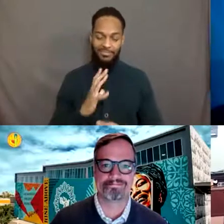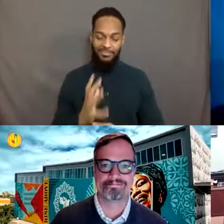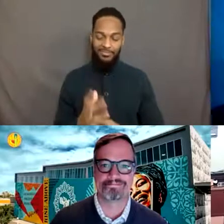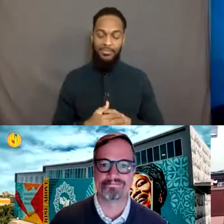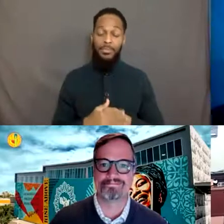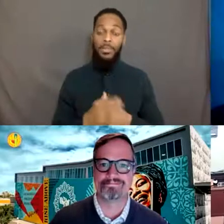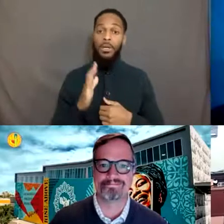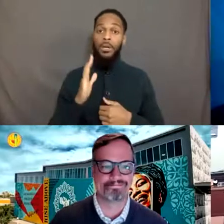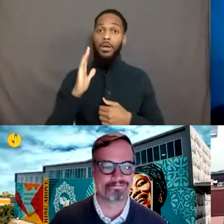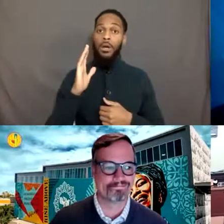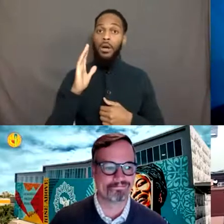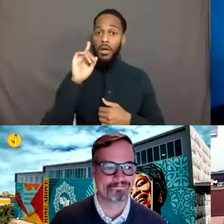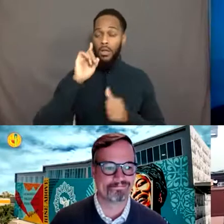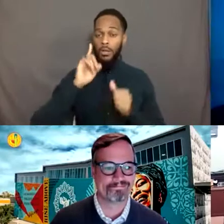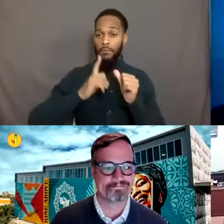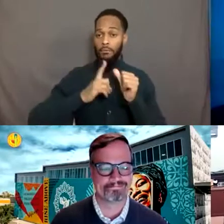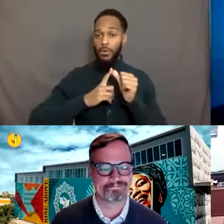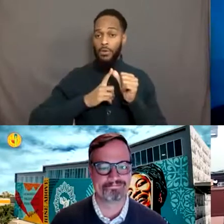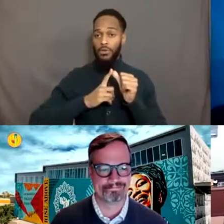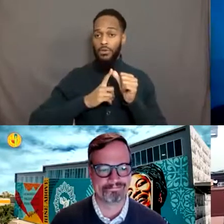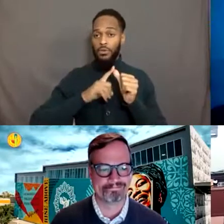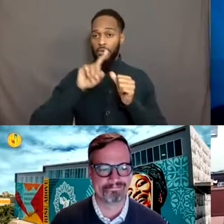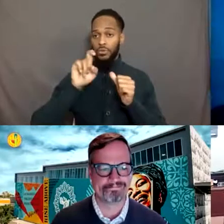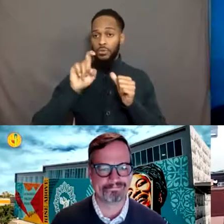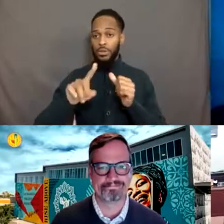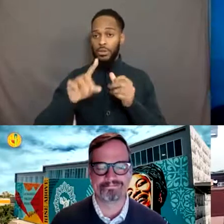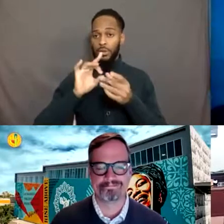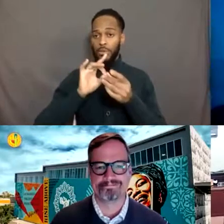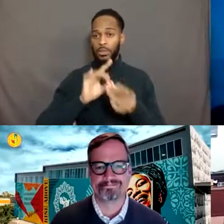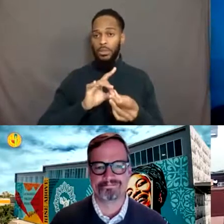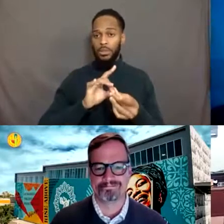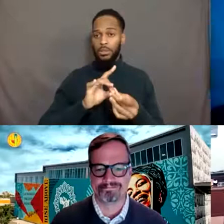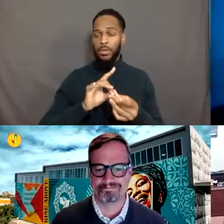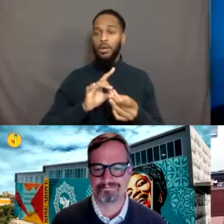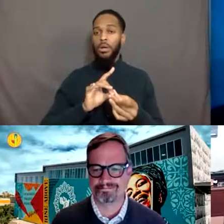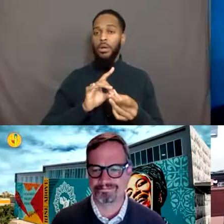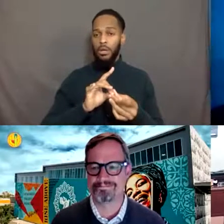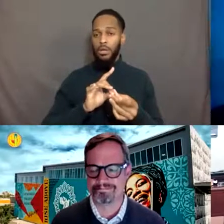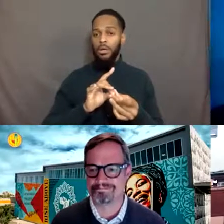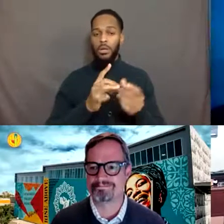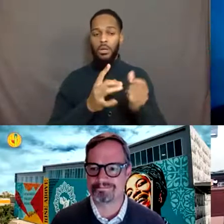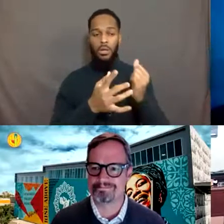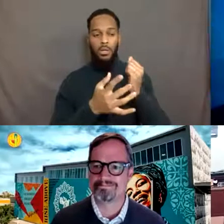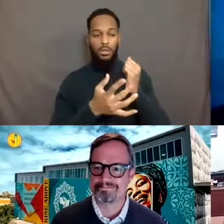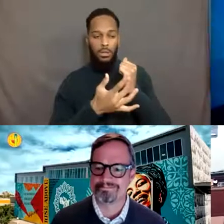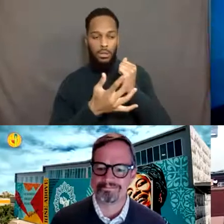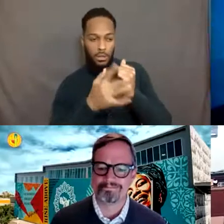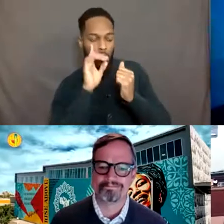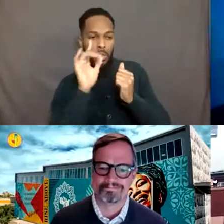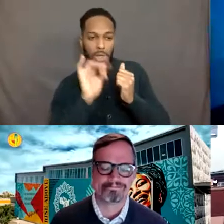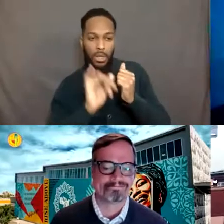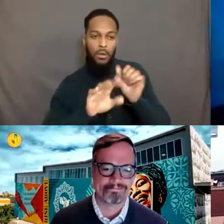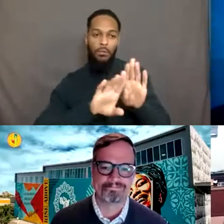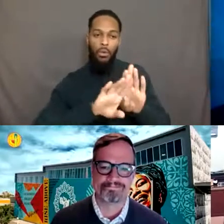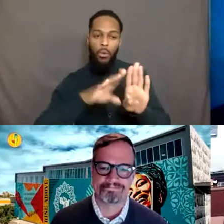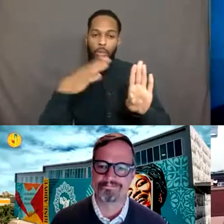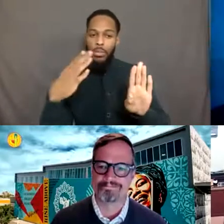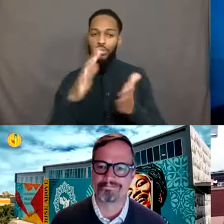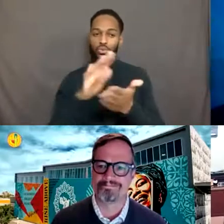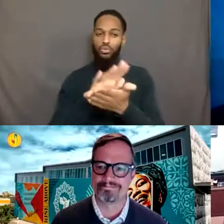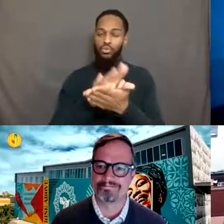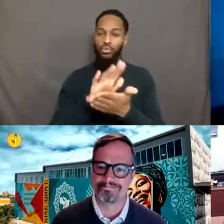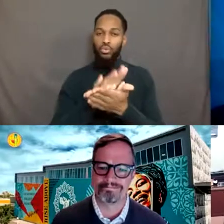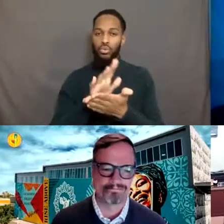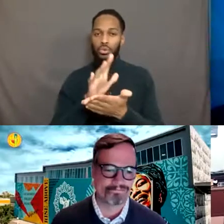I think our first tranche of questions will be just on kind of the mechanisms of reopening and what are on parents' minds. And, you know, our families are